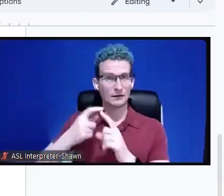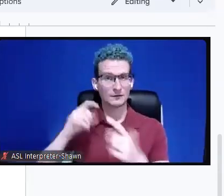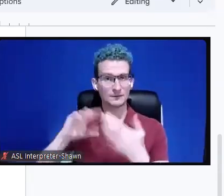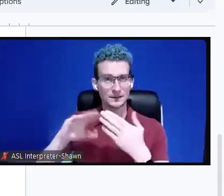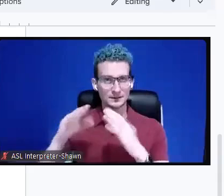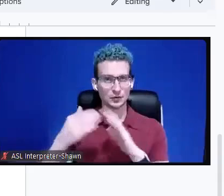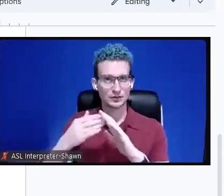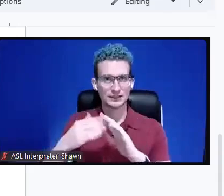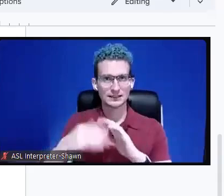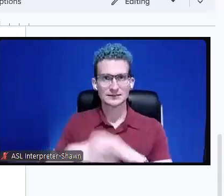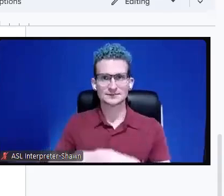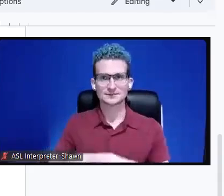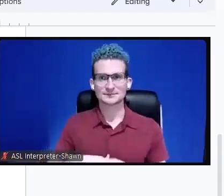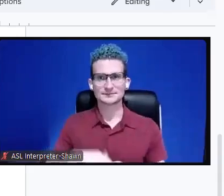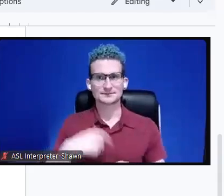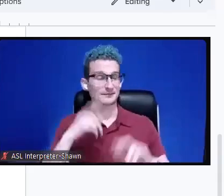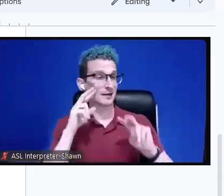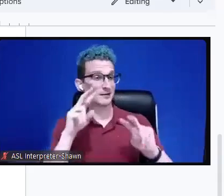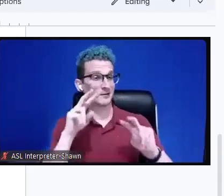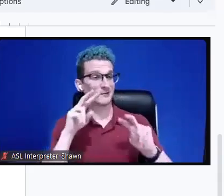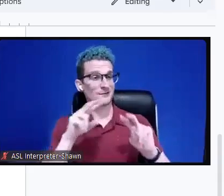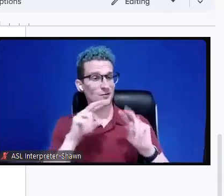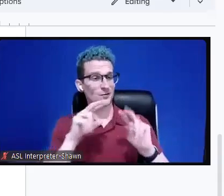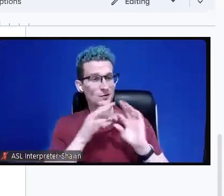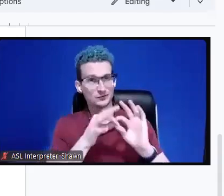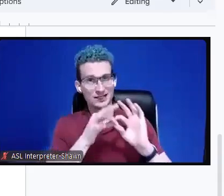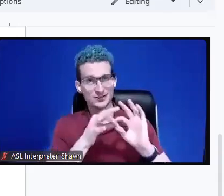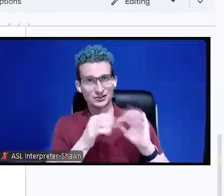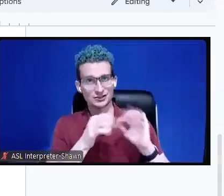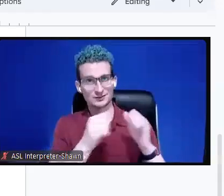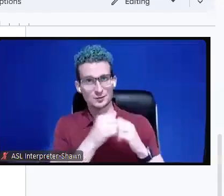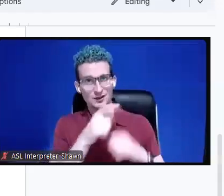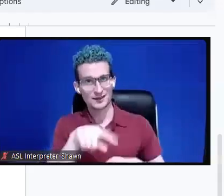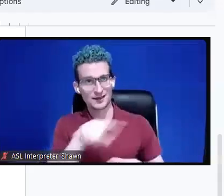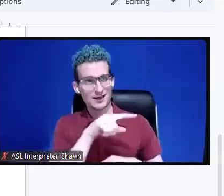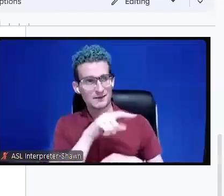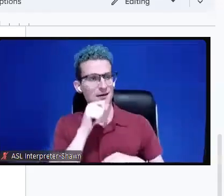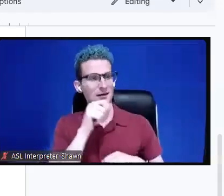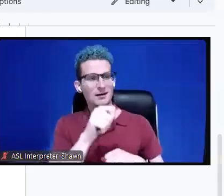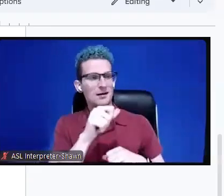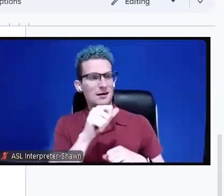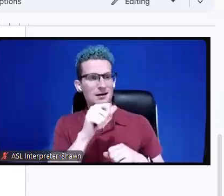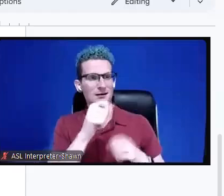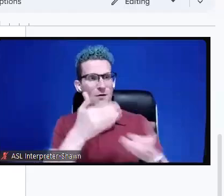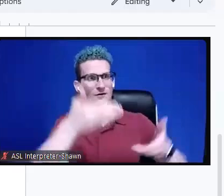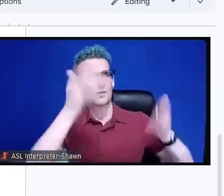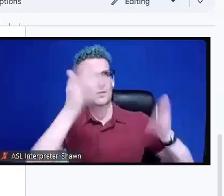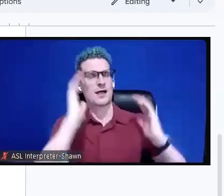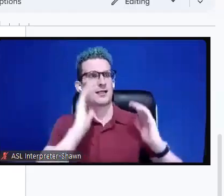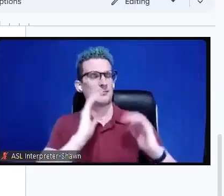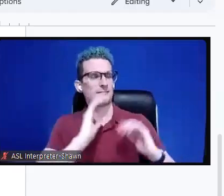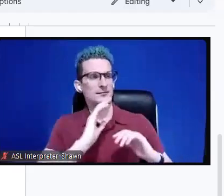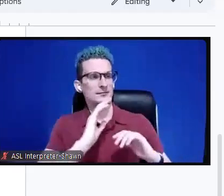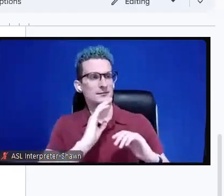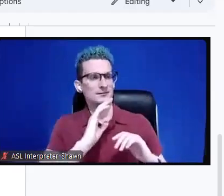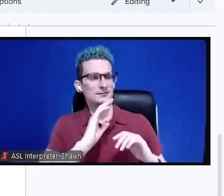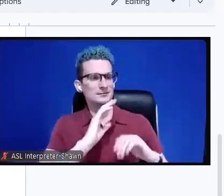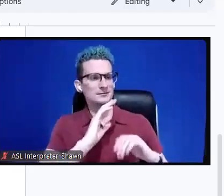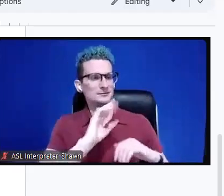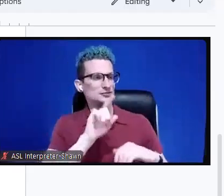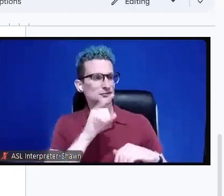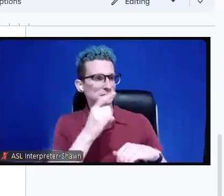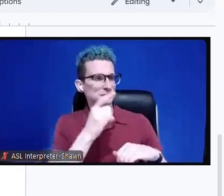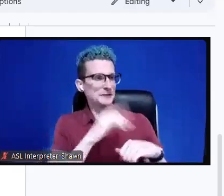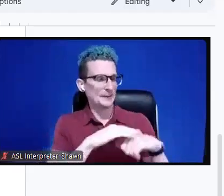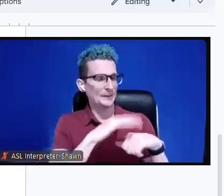I look forward to going in relationship with them. I was like not overwhelming them, get their feet wet, meet with a couple, but then, yeah, I mean, and that's what we want to